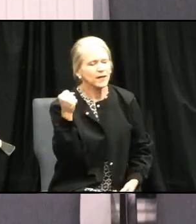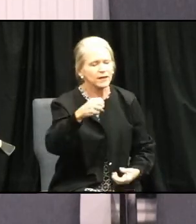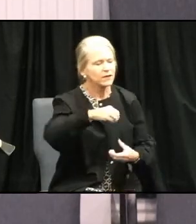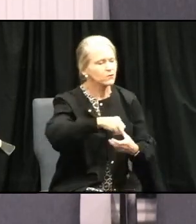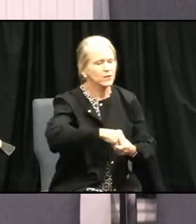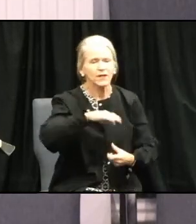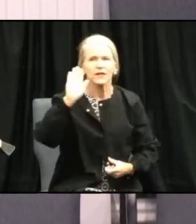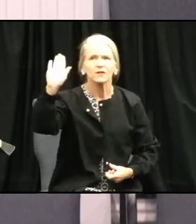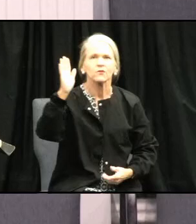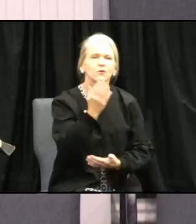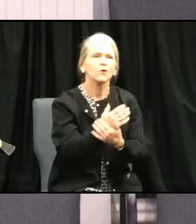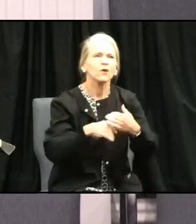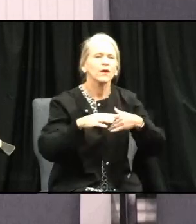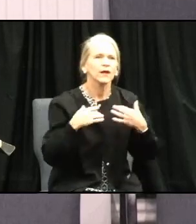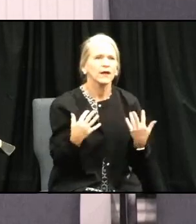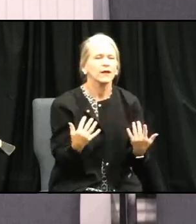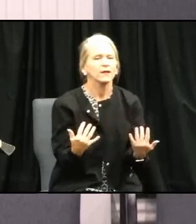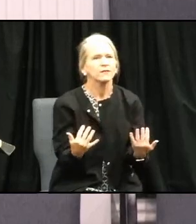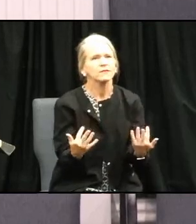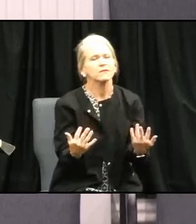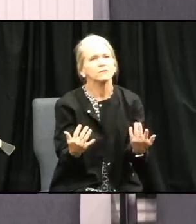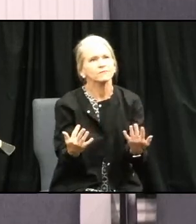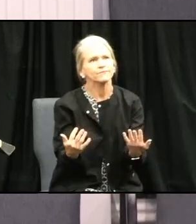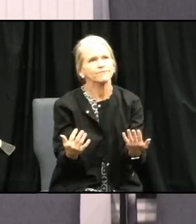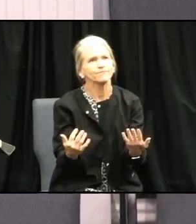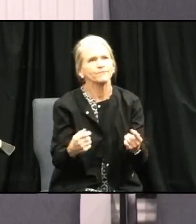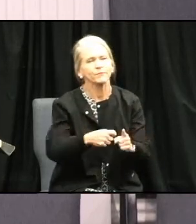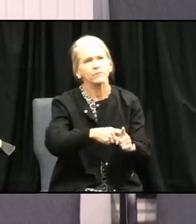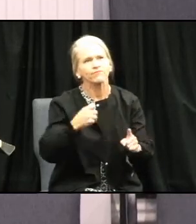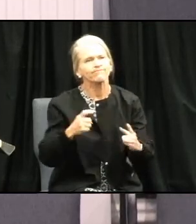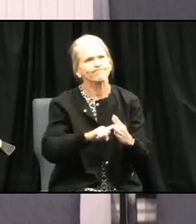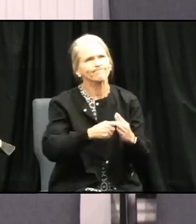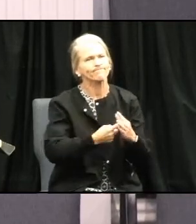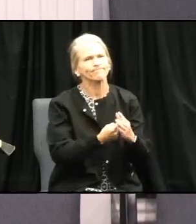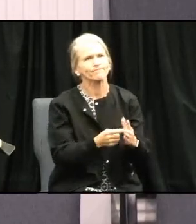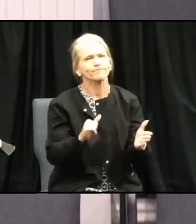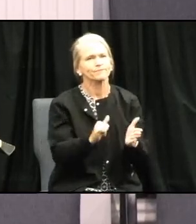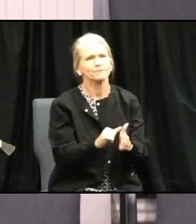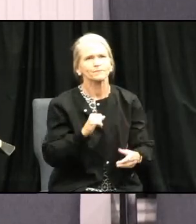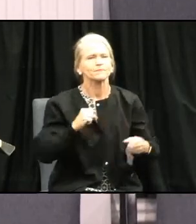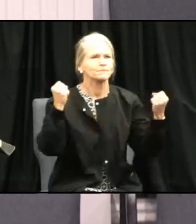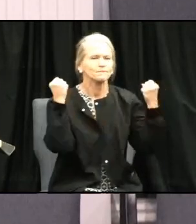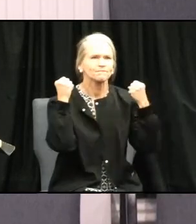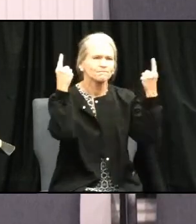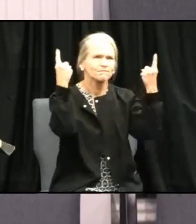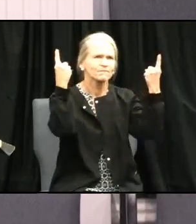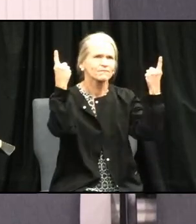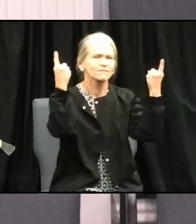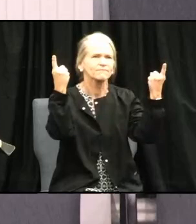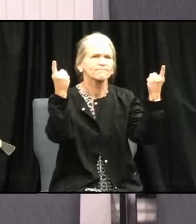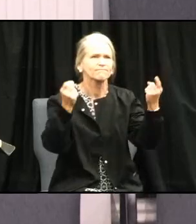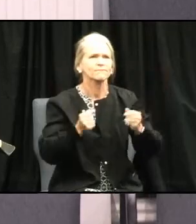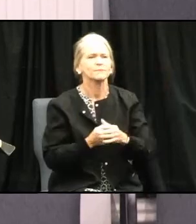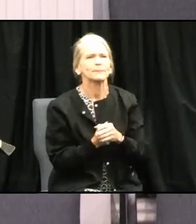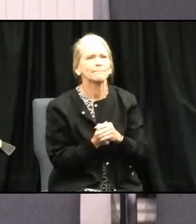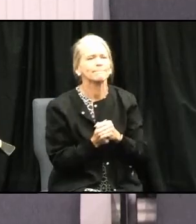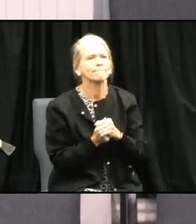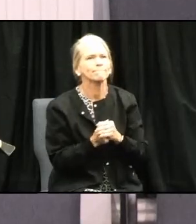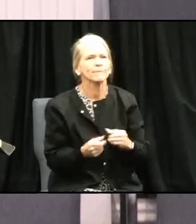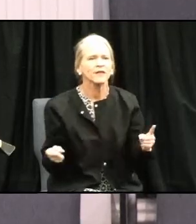been held in your hands. From the moment that I wake